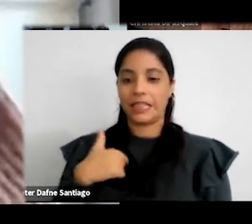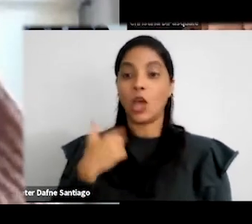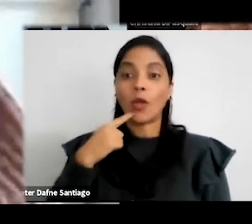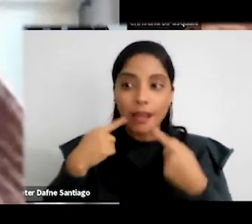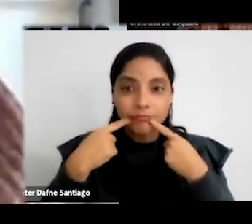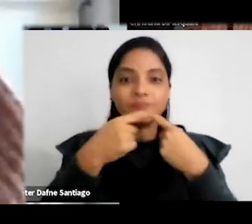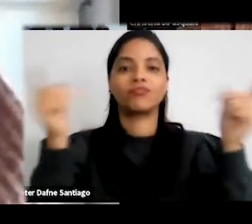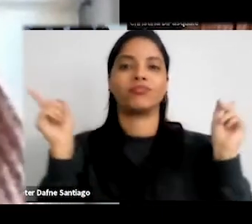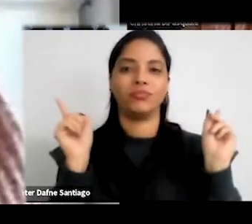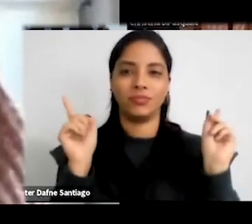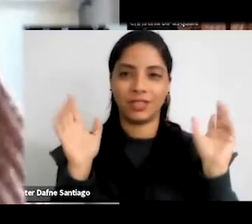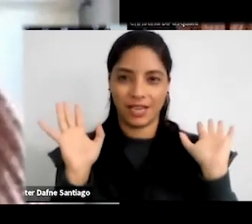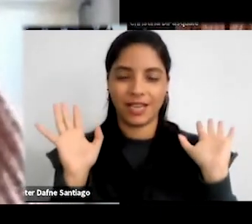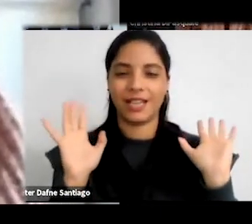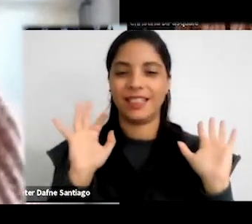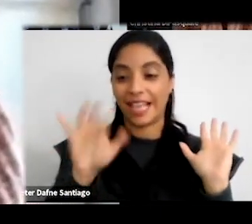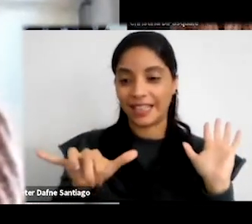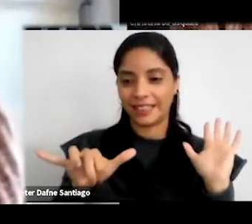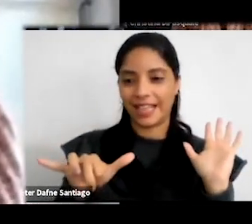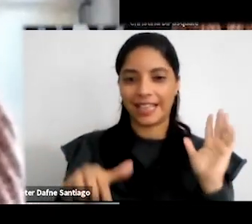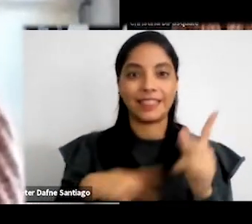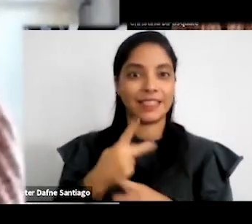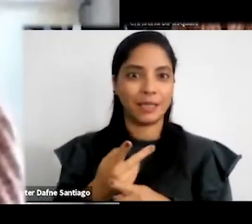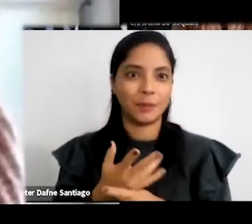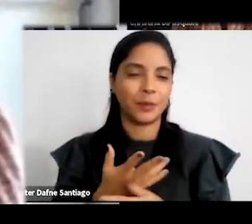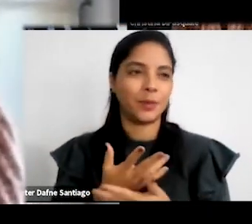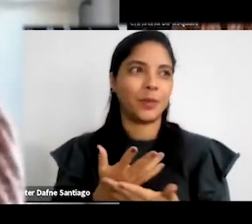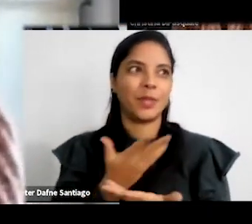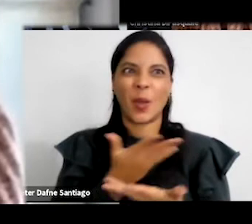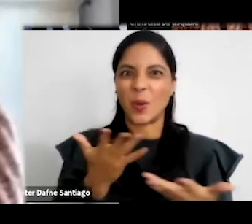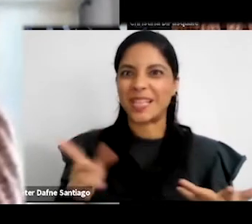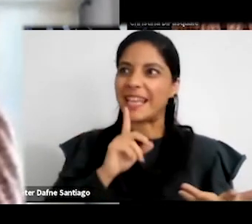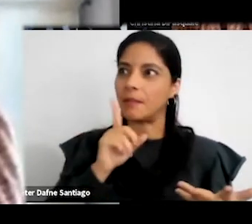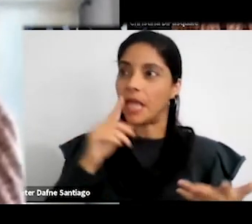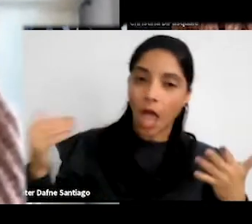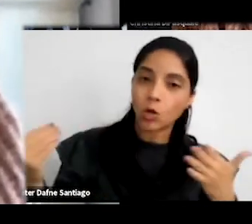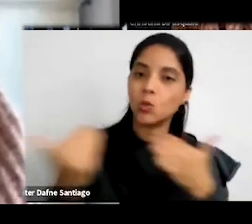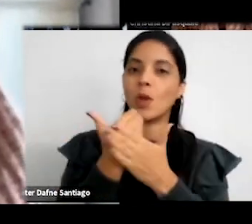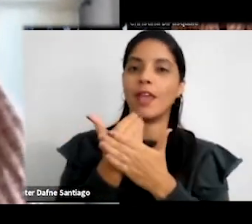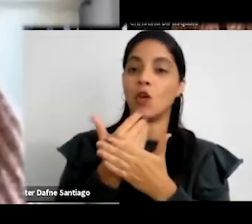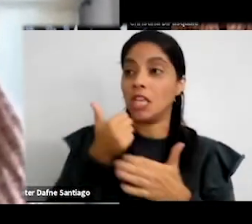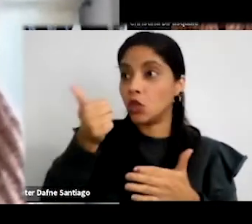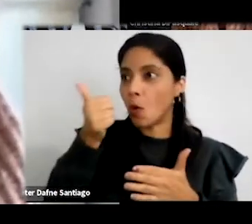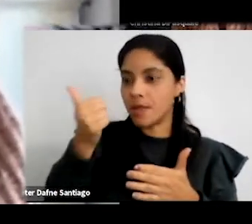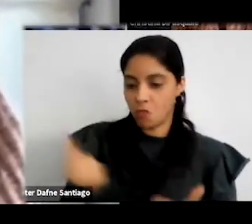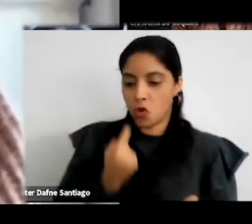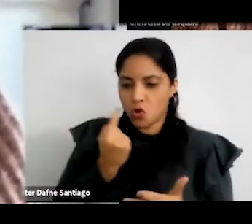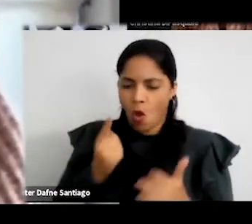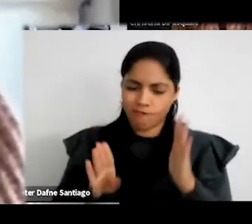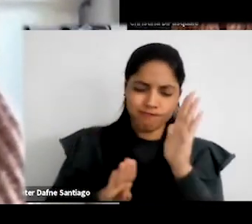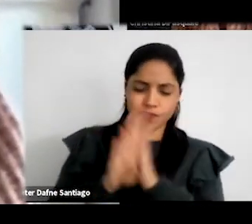like the chyron now and the headline, that was something that they had to develop on their own, with engineers